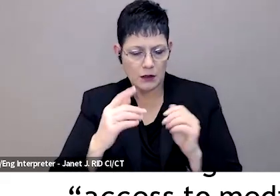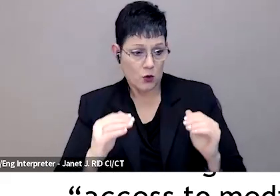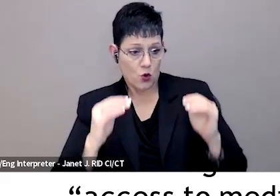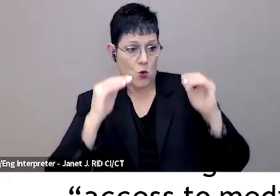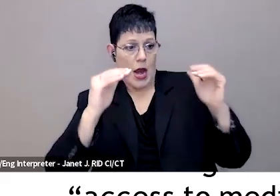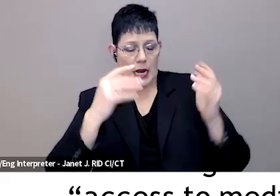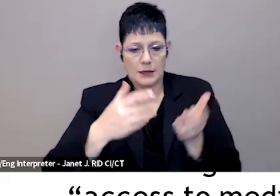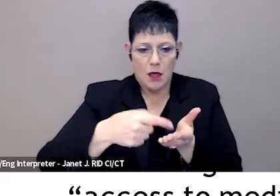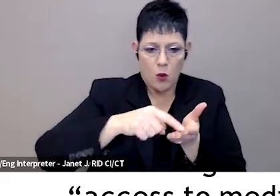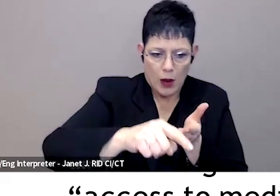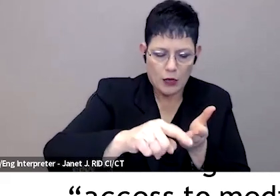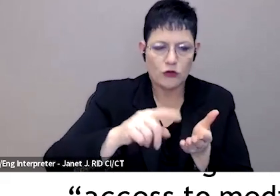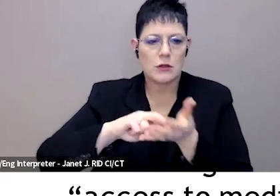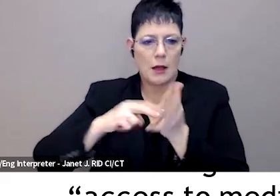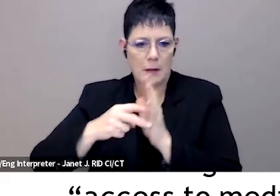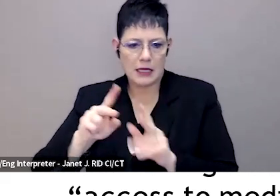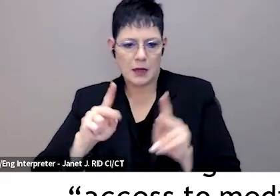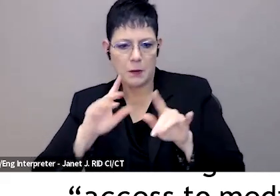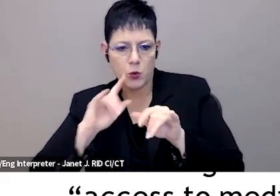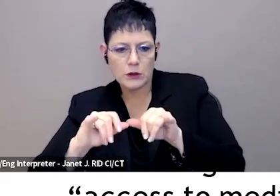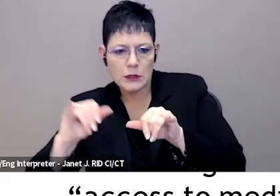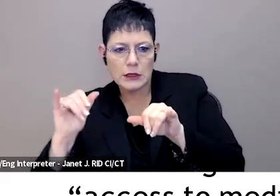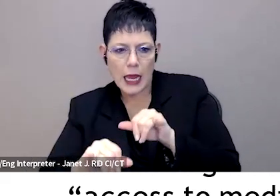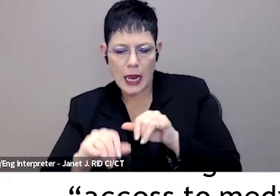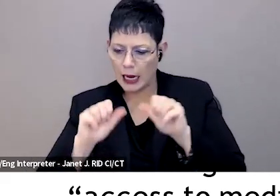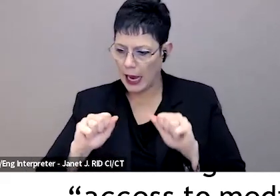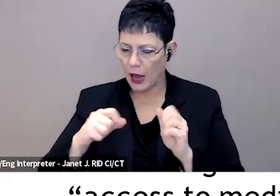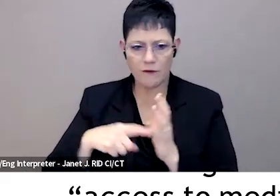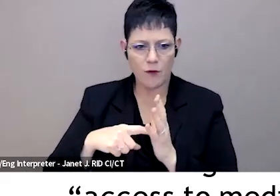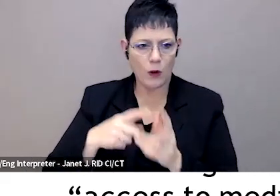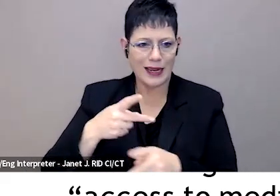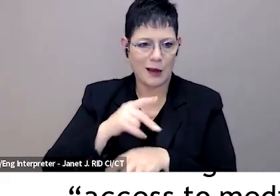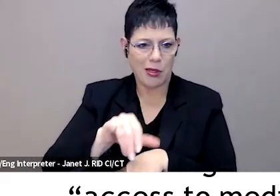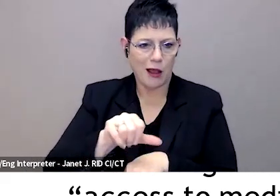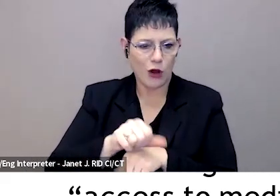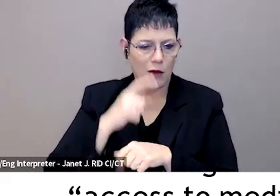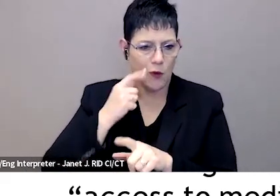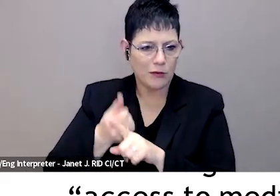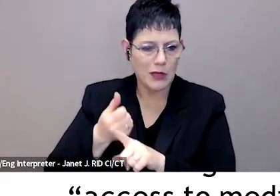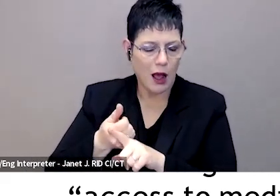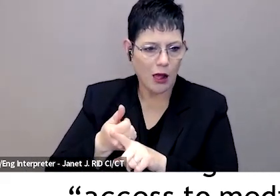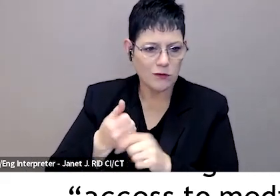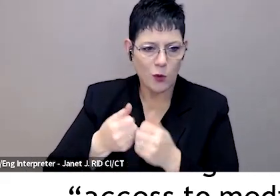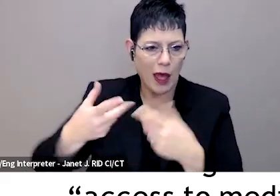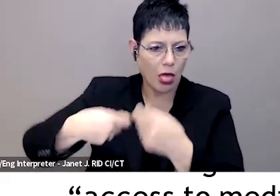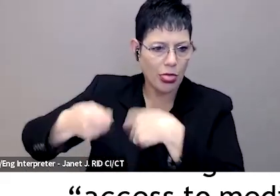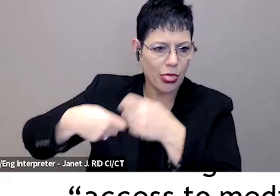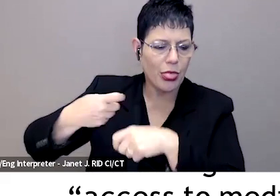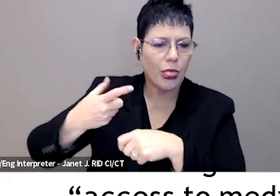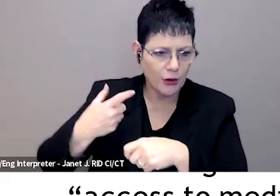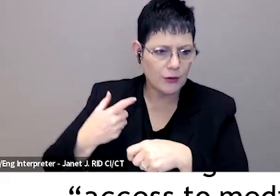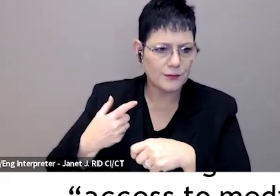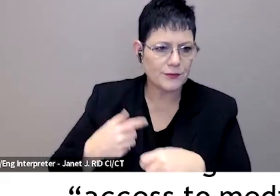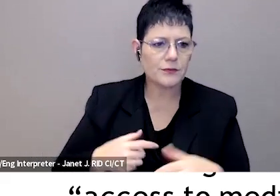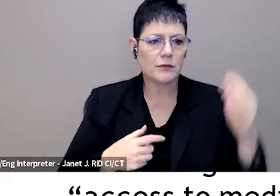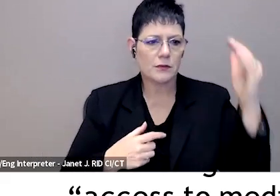who is being paid, livable wages. And part of the access rule, which is,